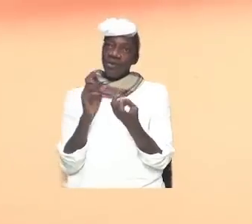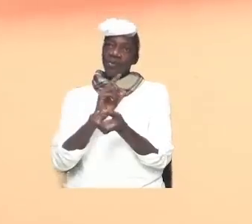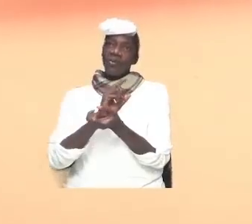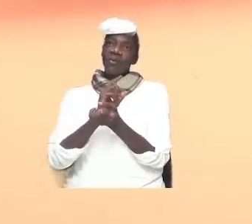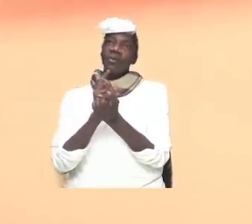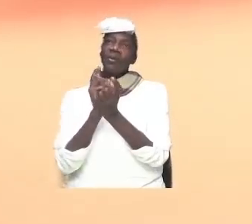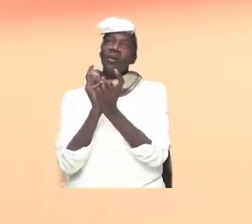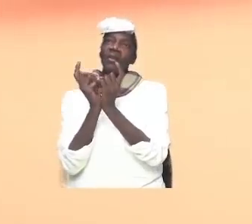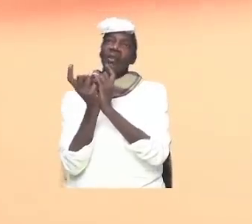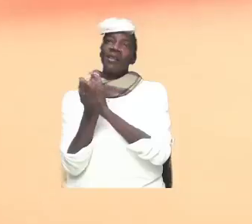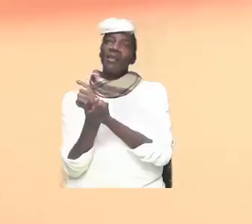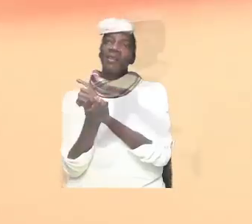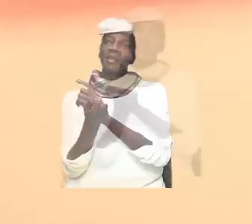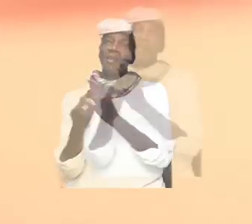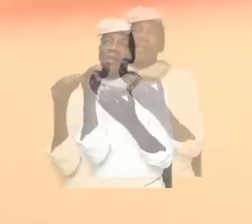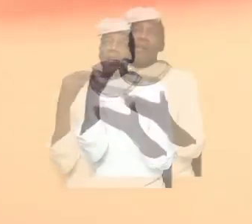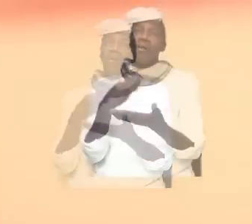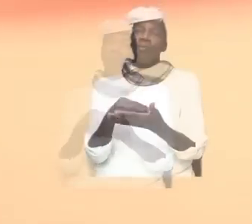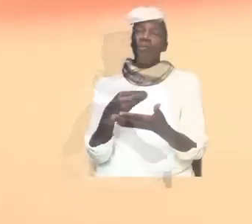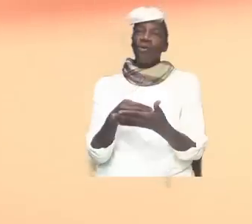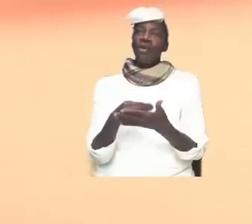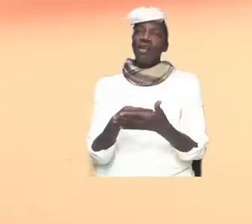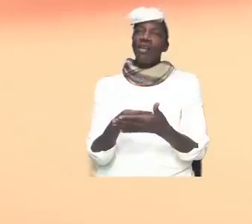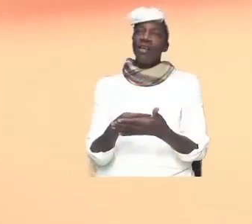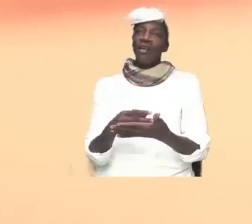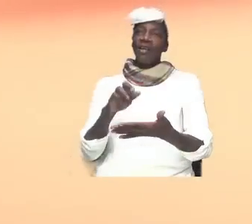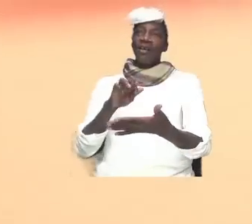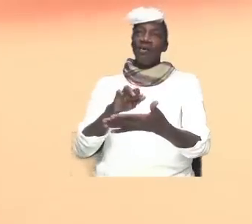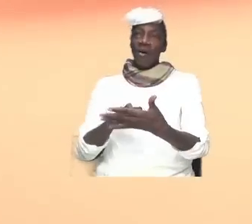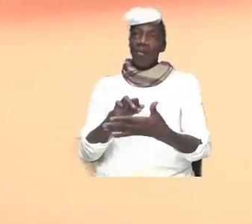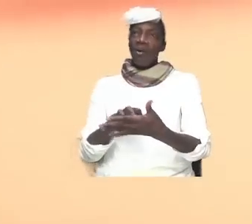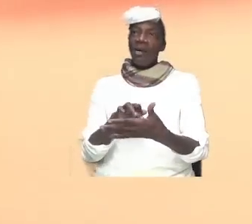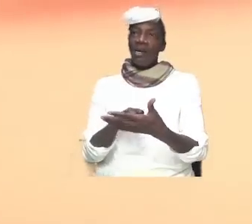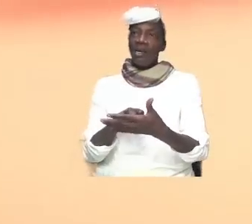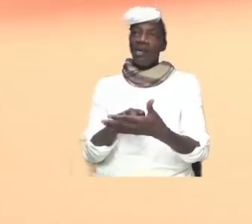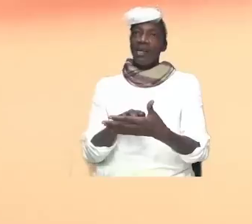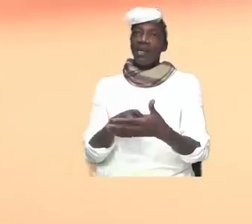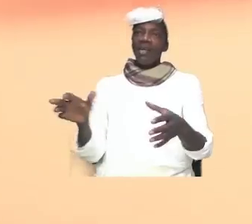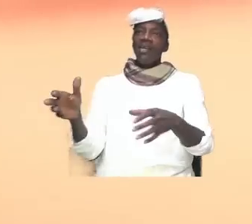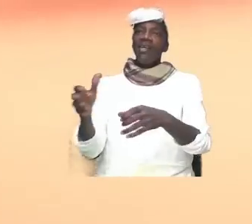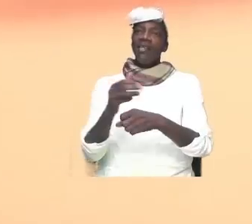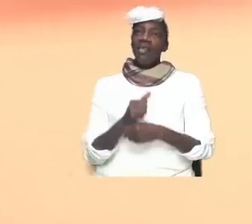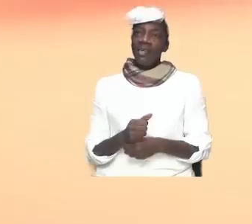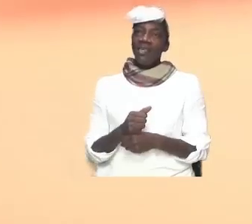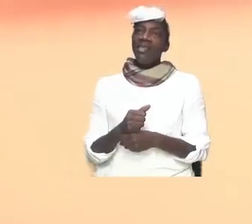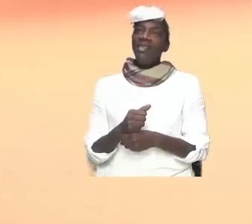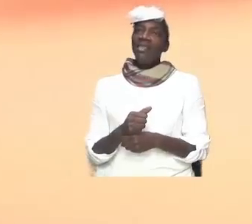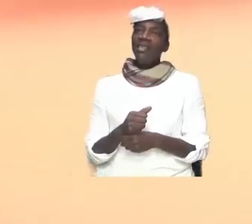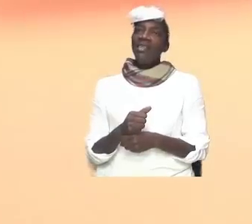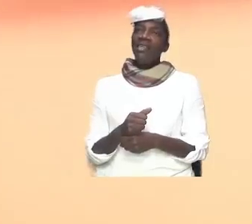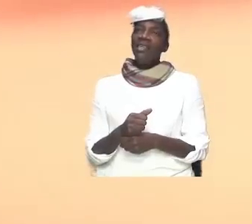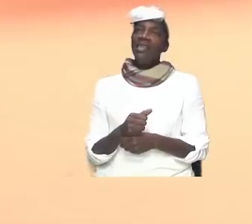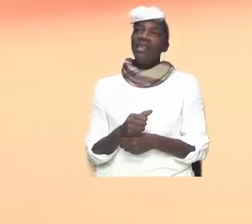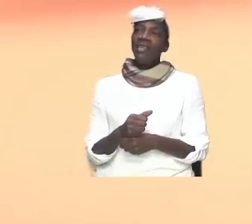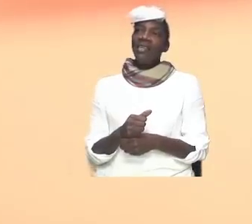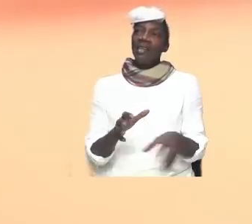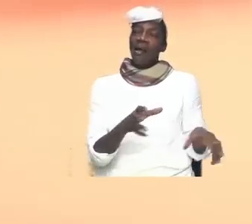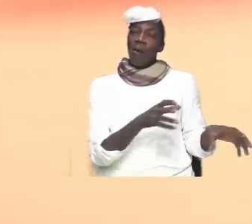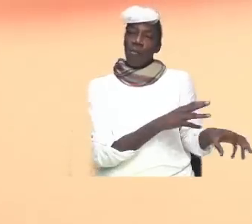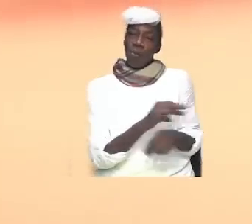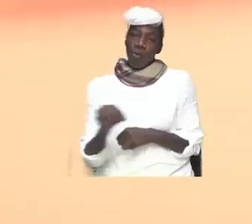transmuted money that was in our account and take some of it and transmute it. It moved from